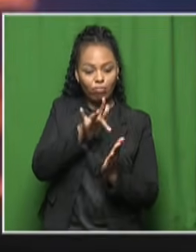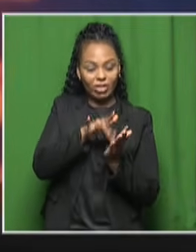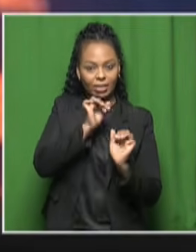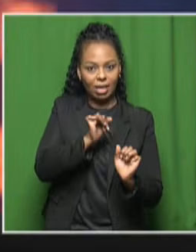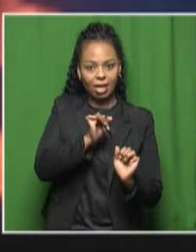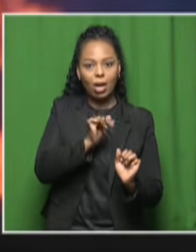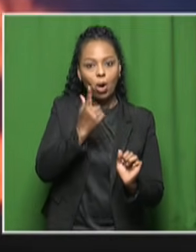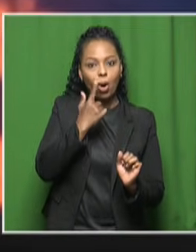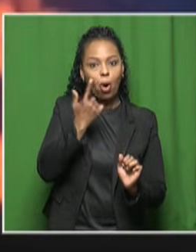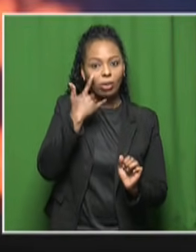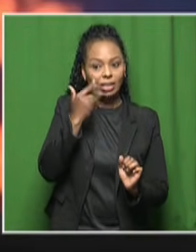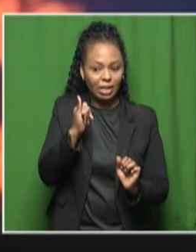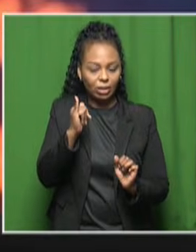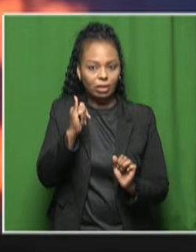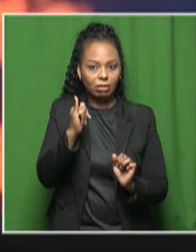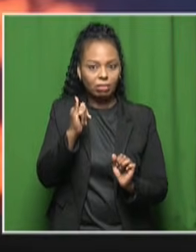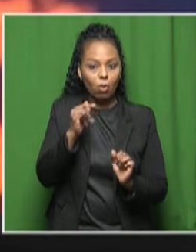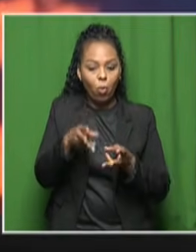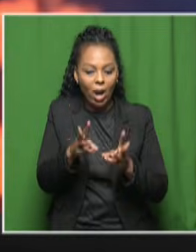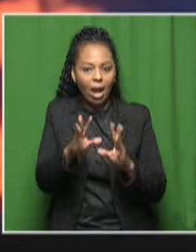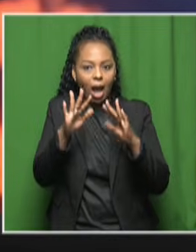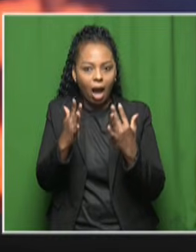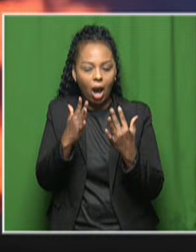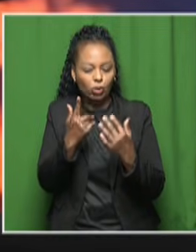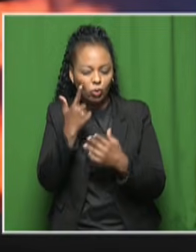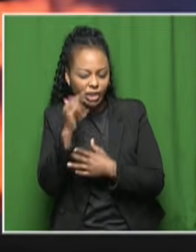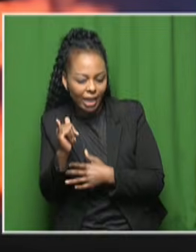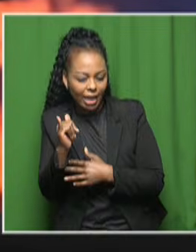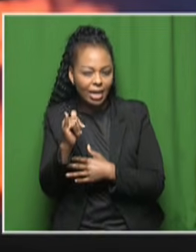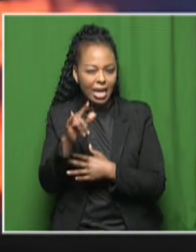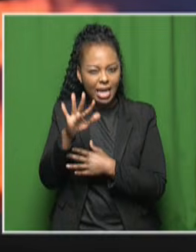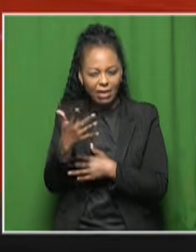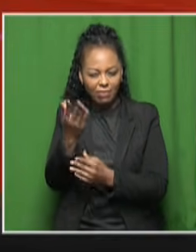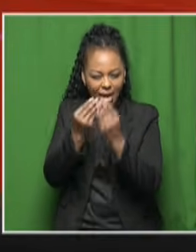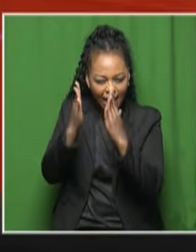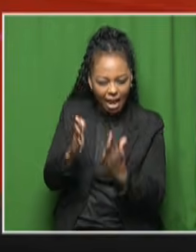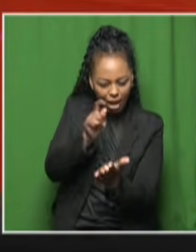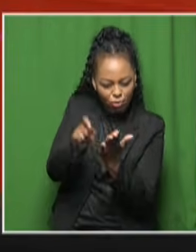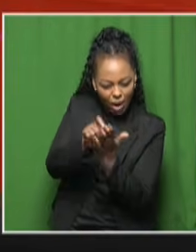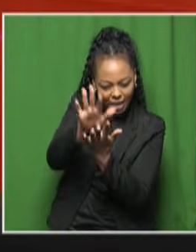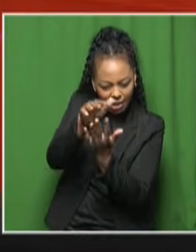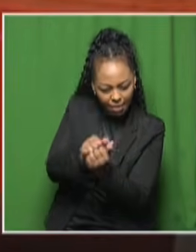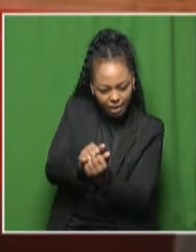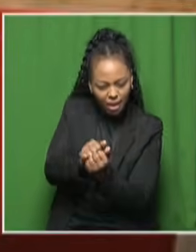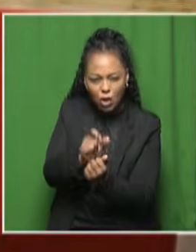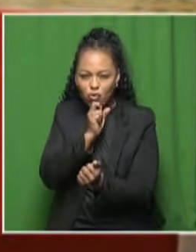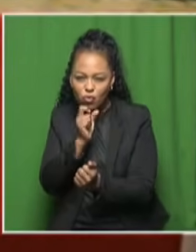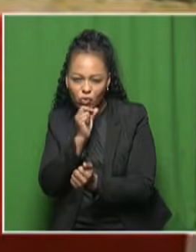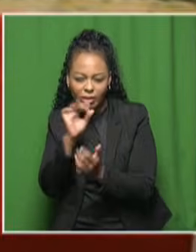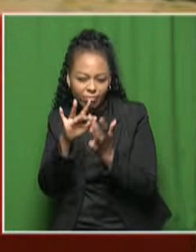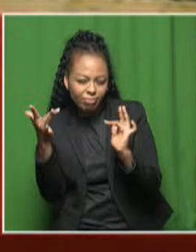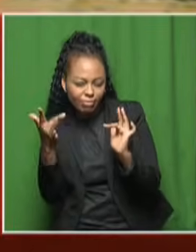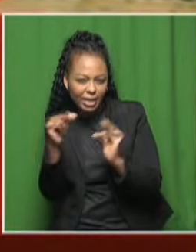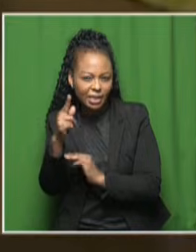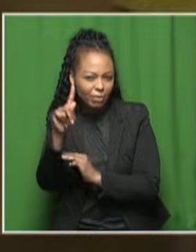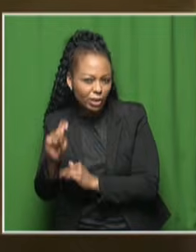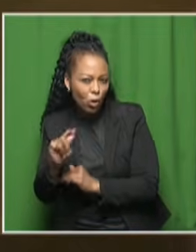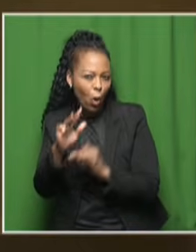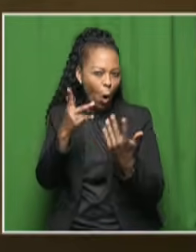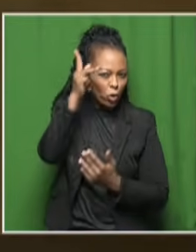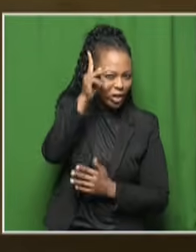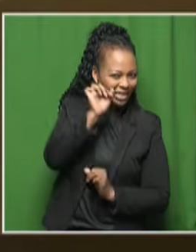to check whether they have used GPT solely or whether they also use some of their knowledge and